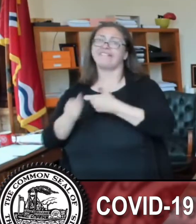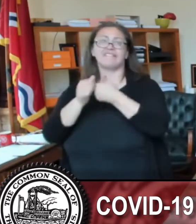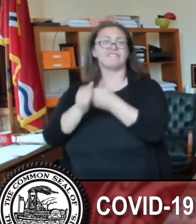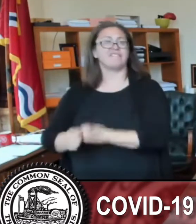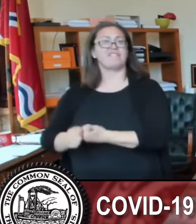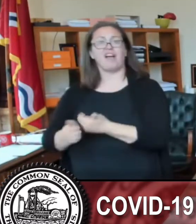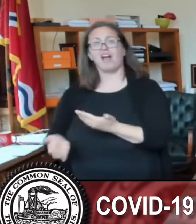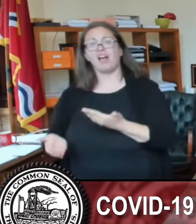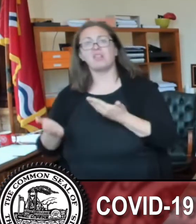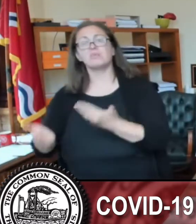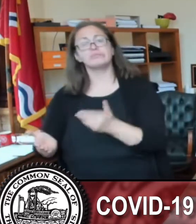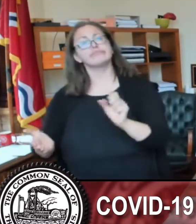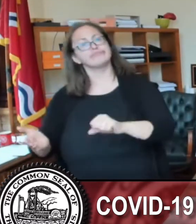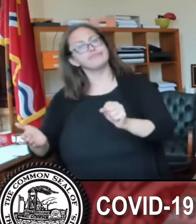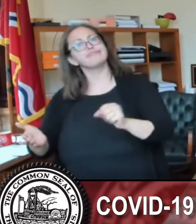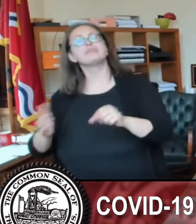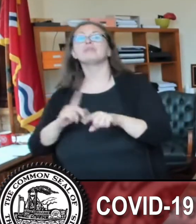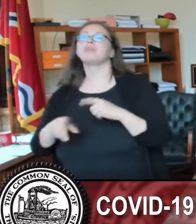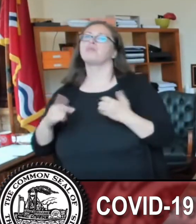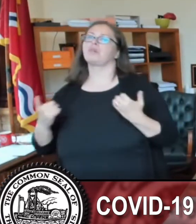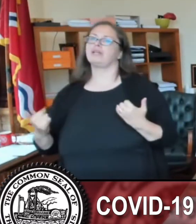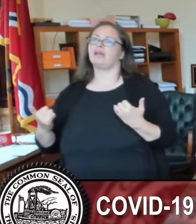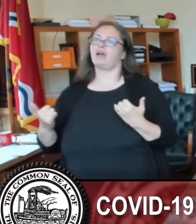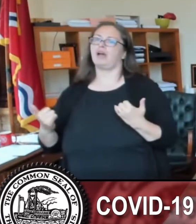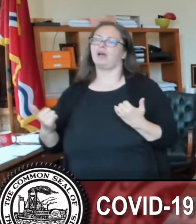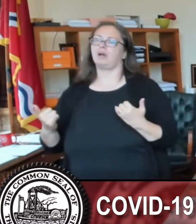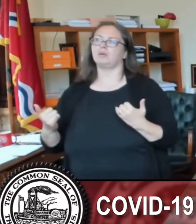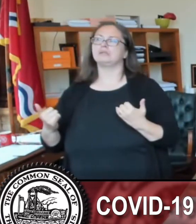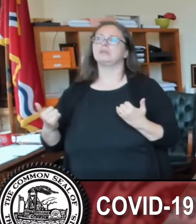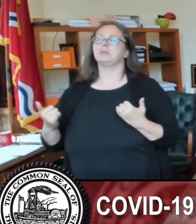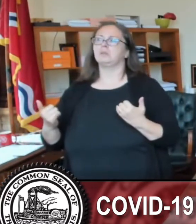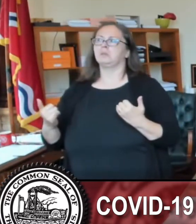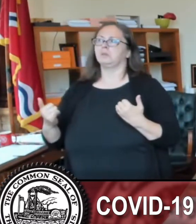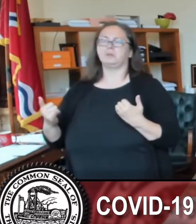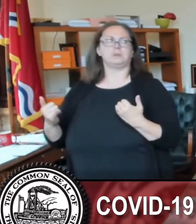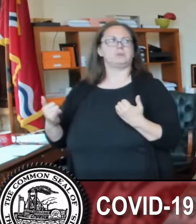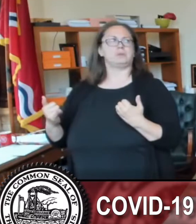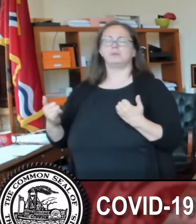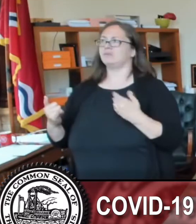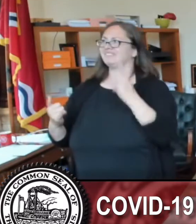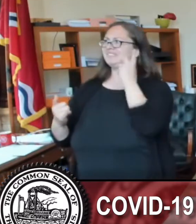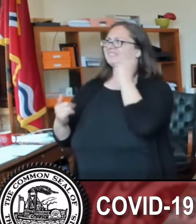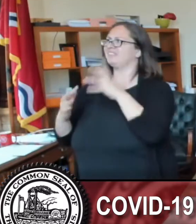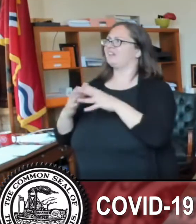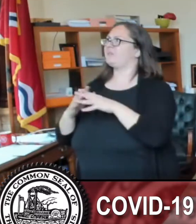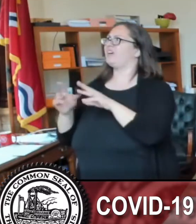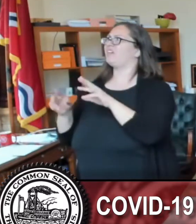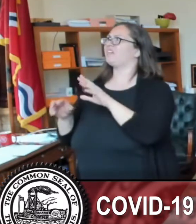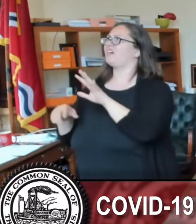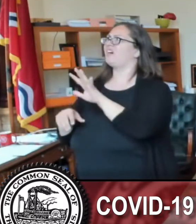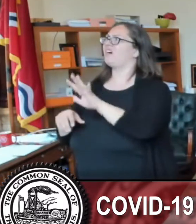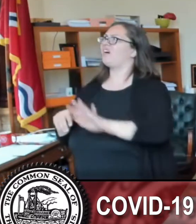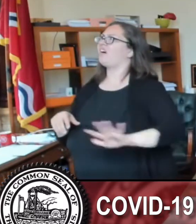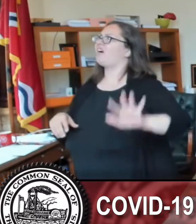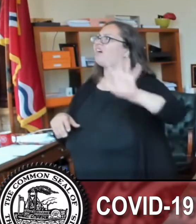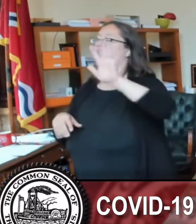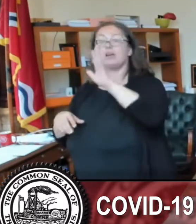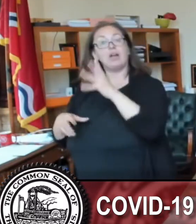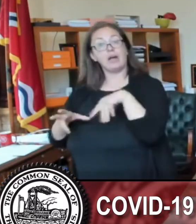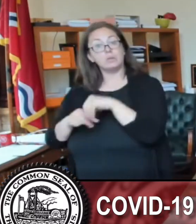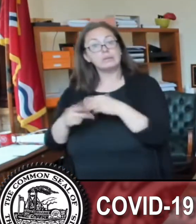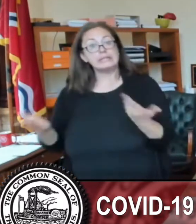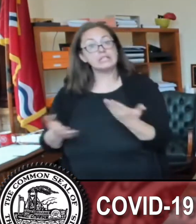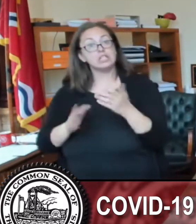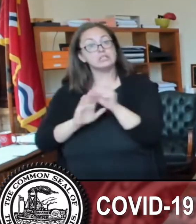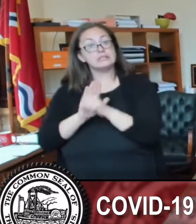guidelines. But I think right now, when we see what is happening in this country and even in our own state of Missouri,